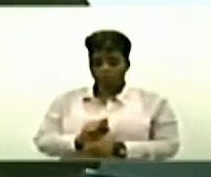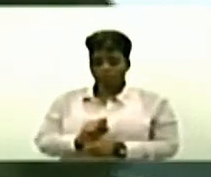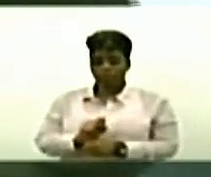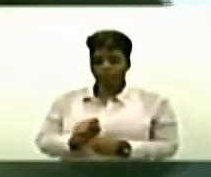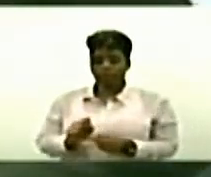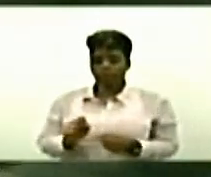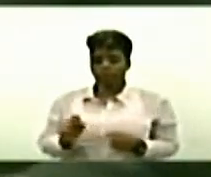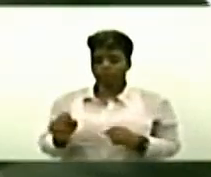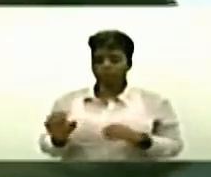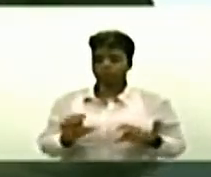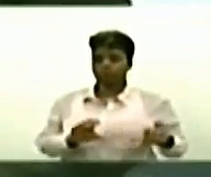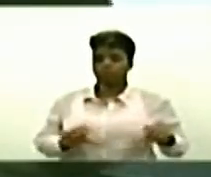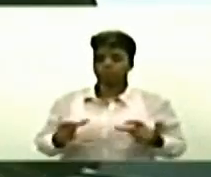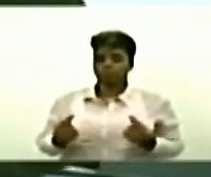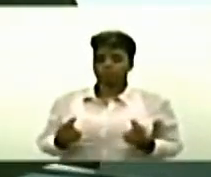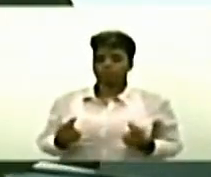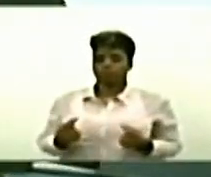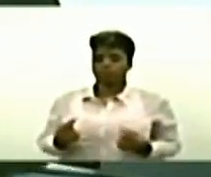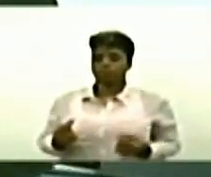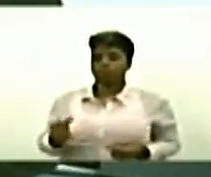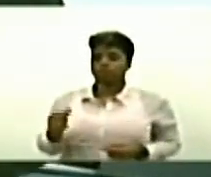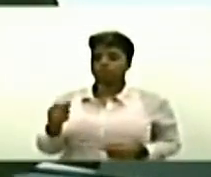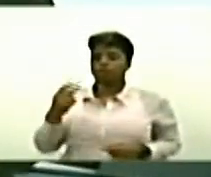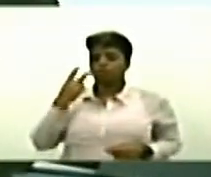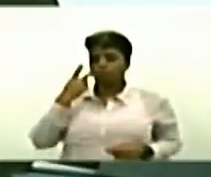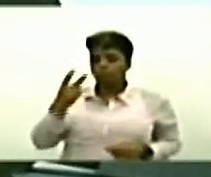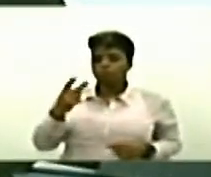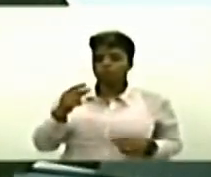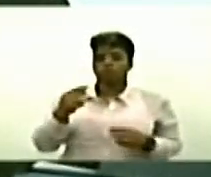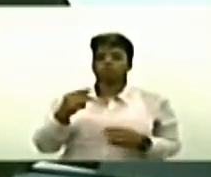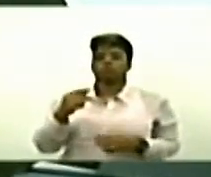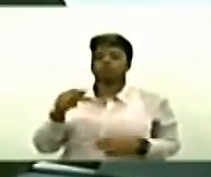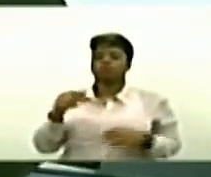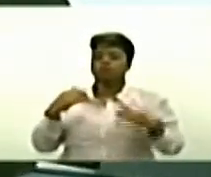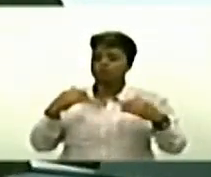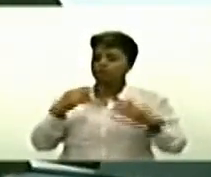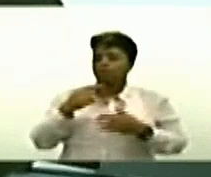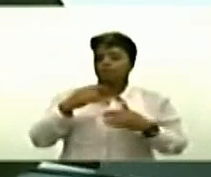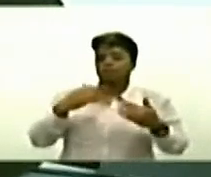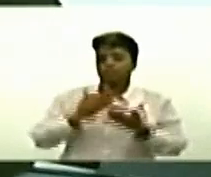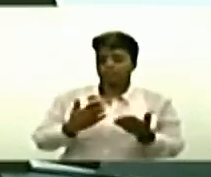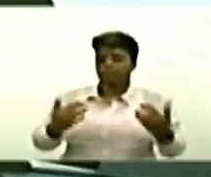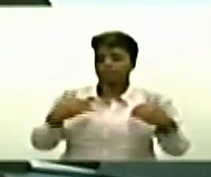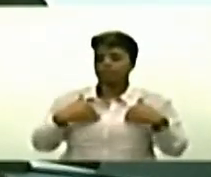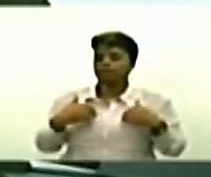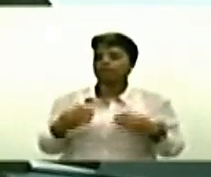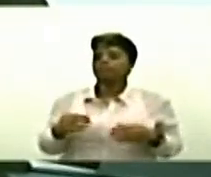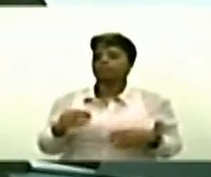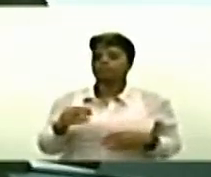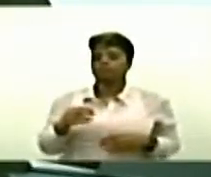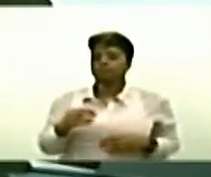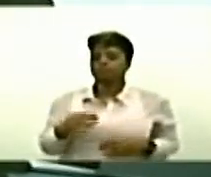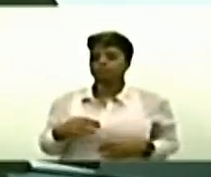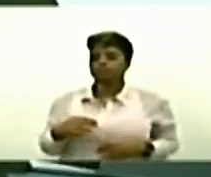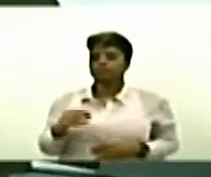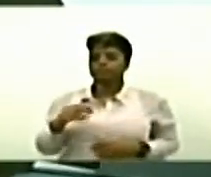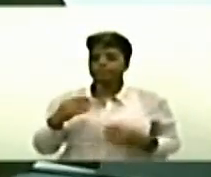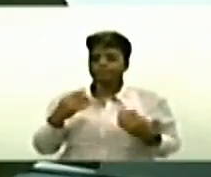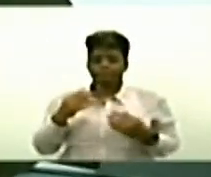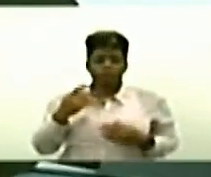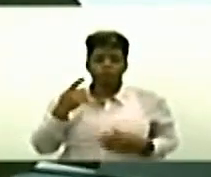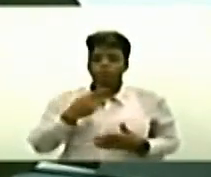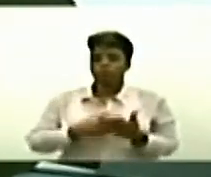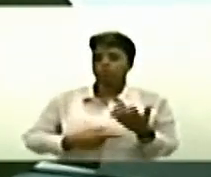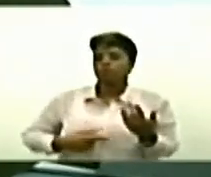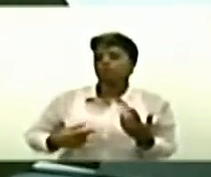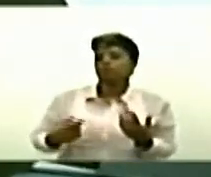will definitely have to look at some of the measures that we have in place in terms of reviewing them, amending them, to treat